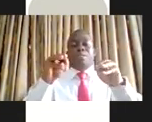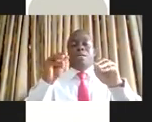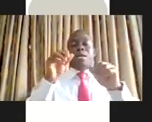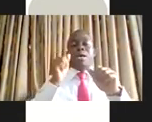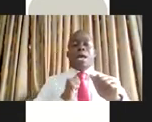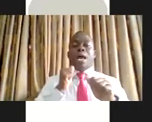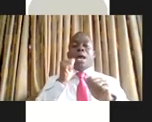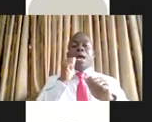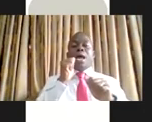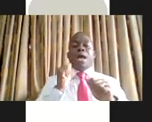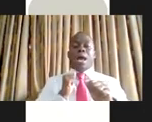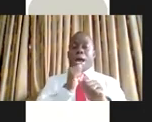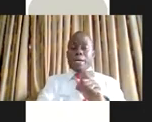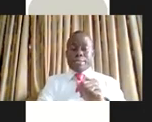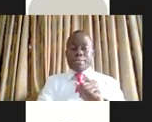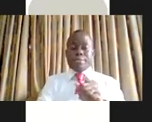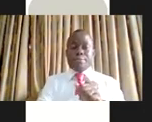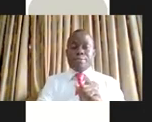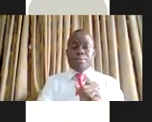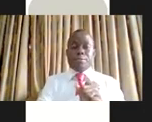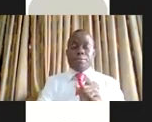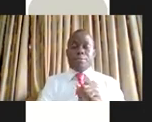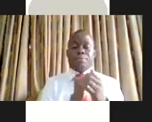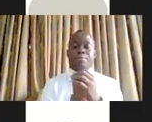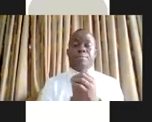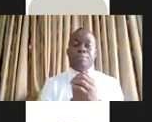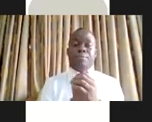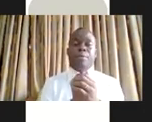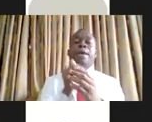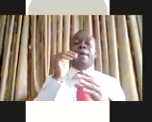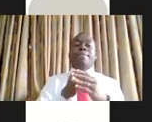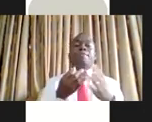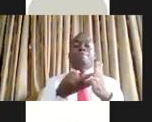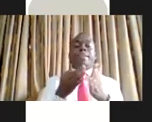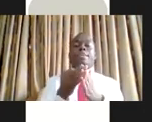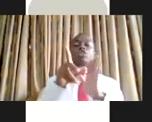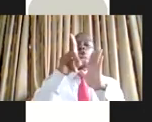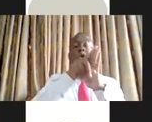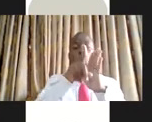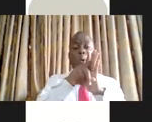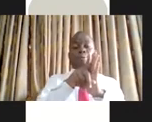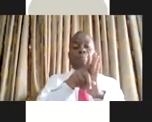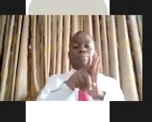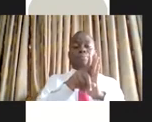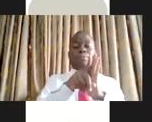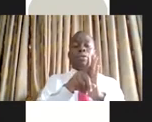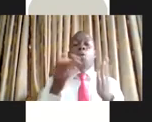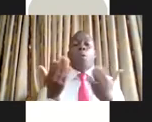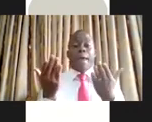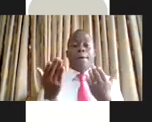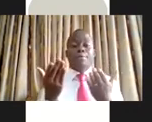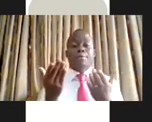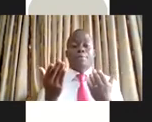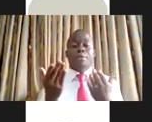called the Public Finance Amendment, Finance Laws Amendment Bill, where they are trying